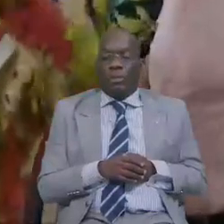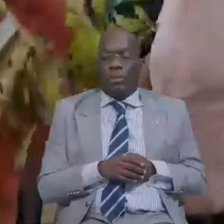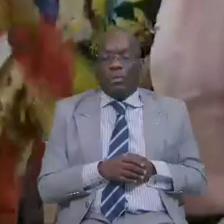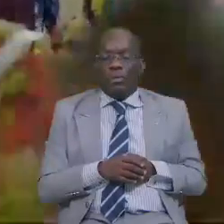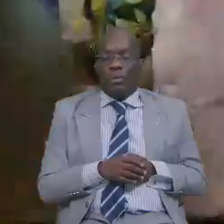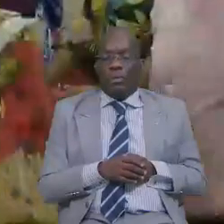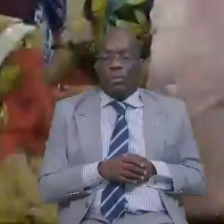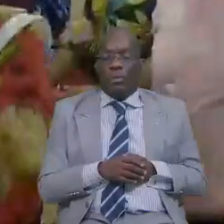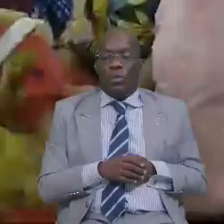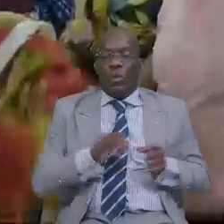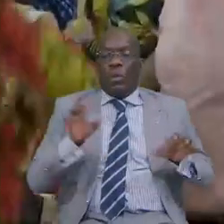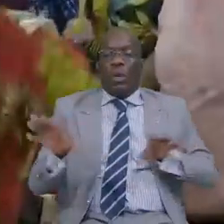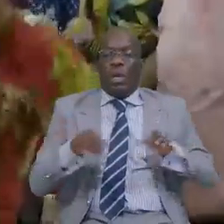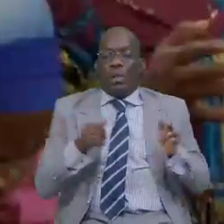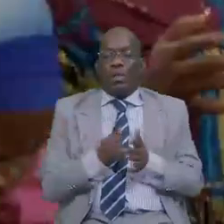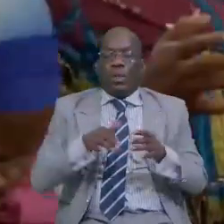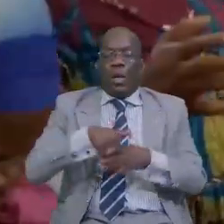Act it out.